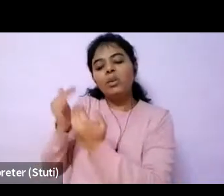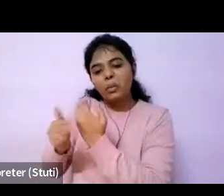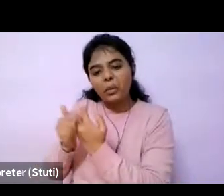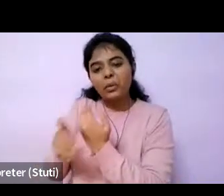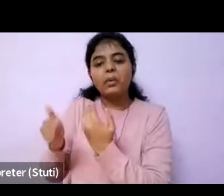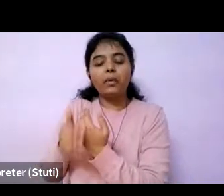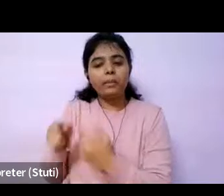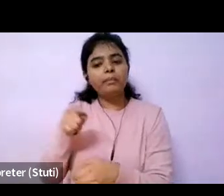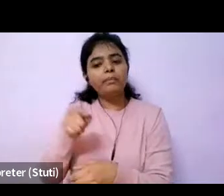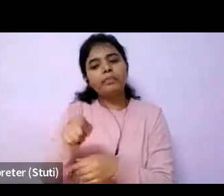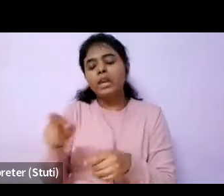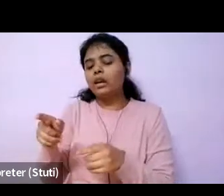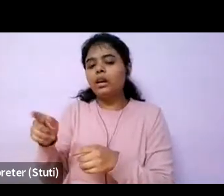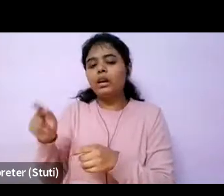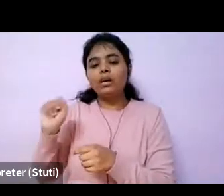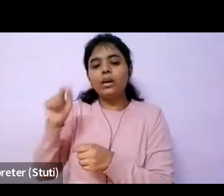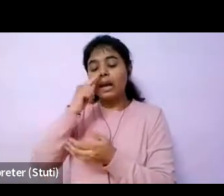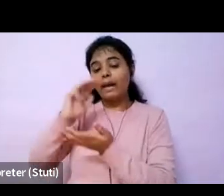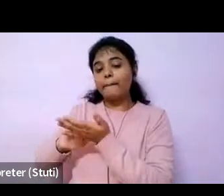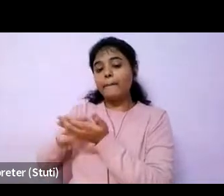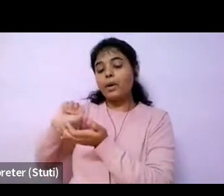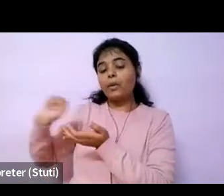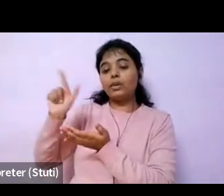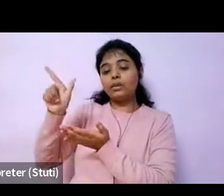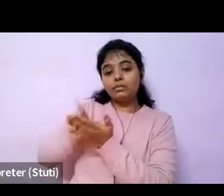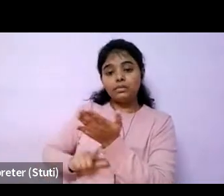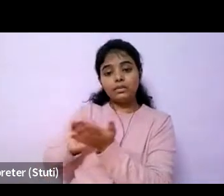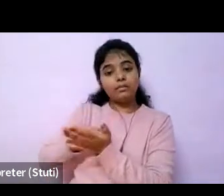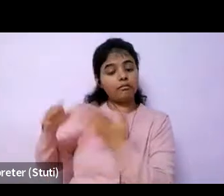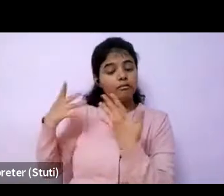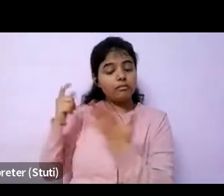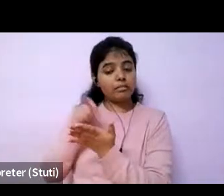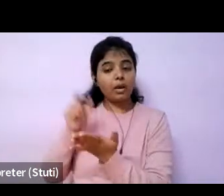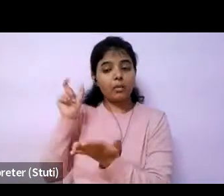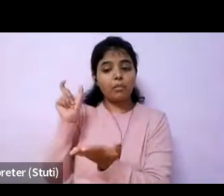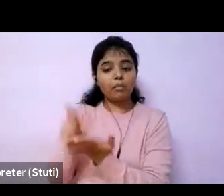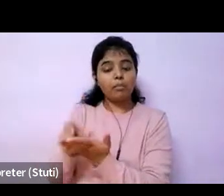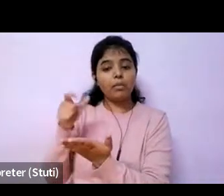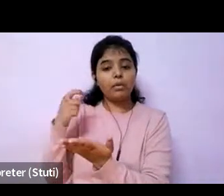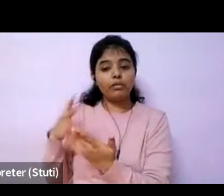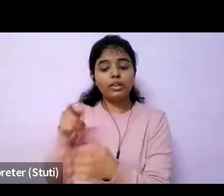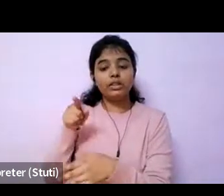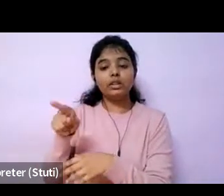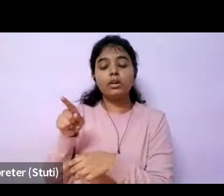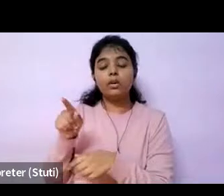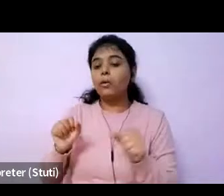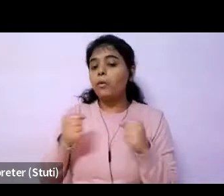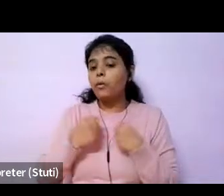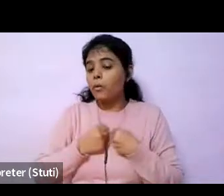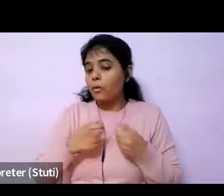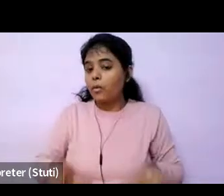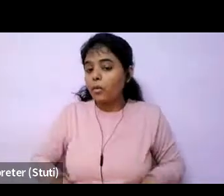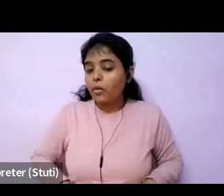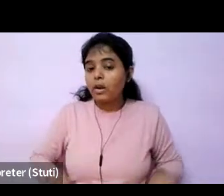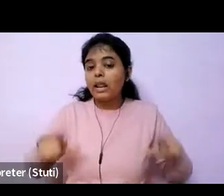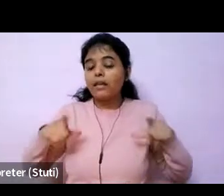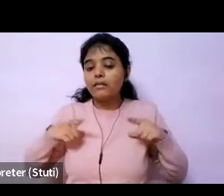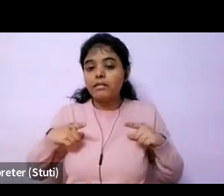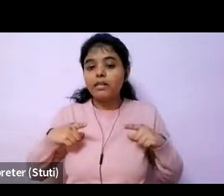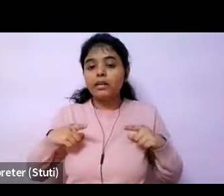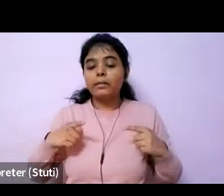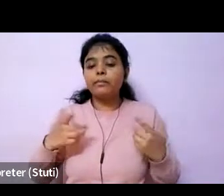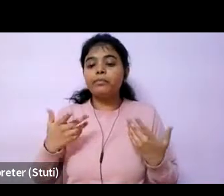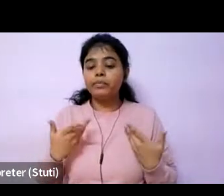it is very clearly mentioned in the letter to the deaf that our life is often regarded as